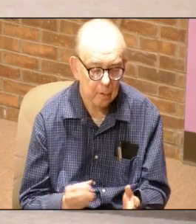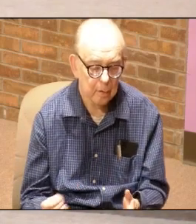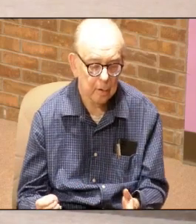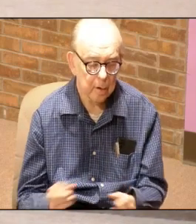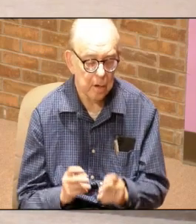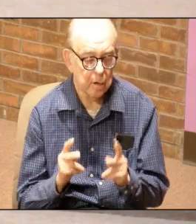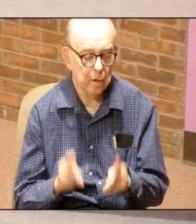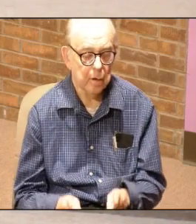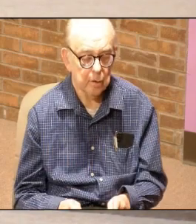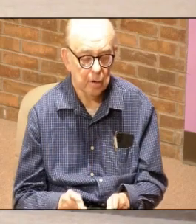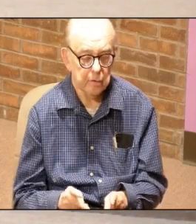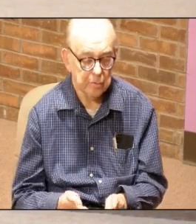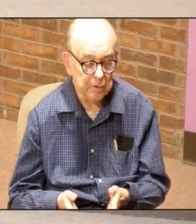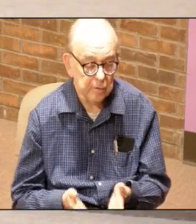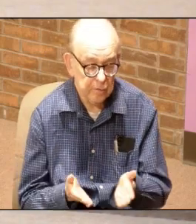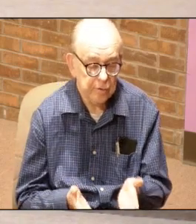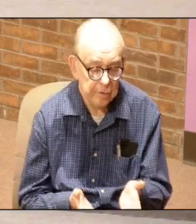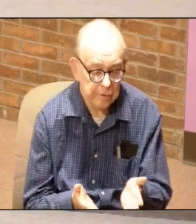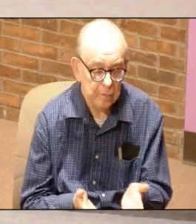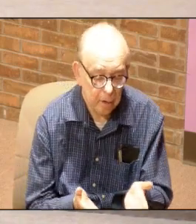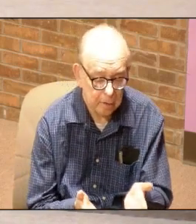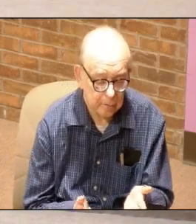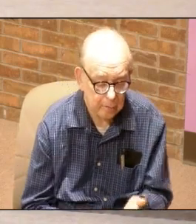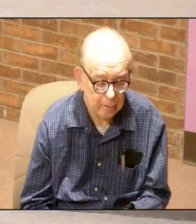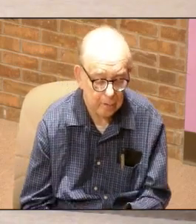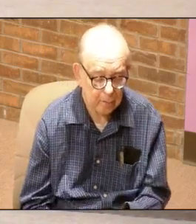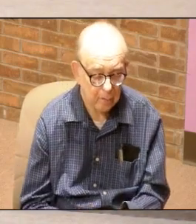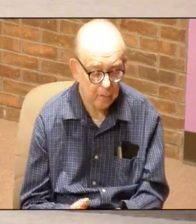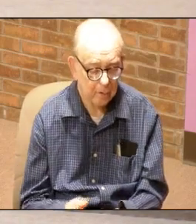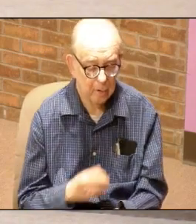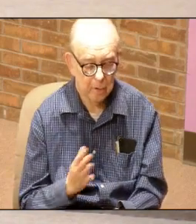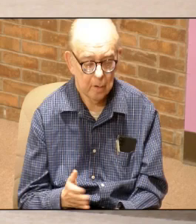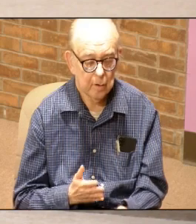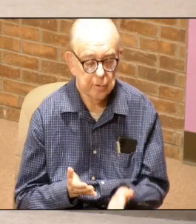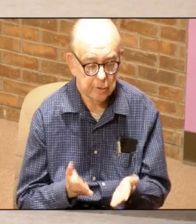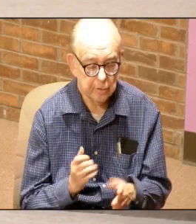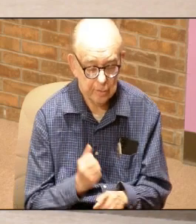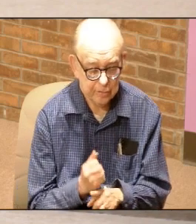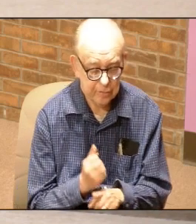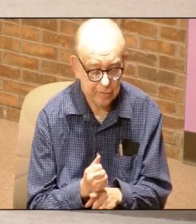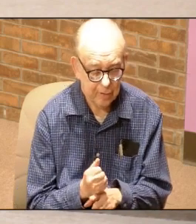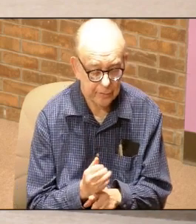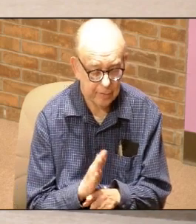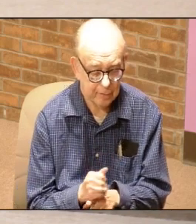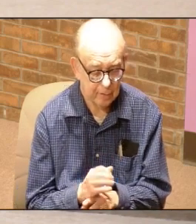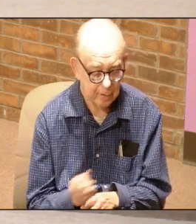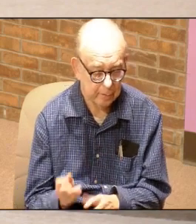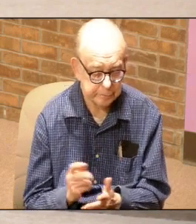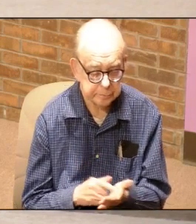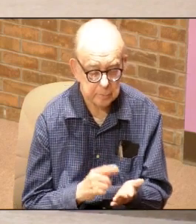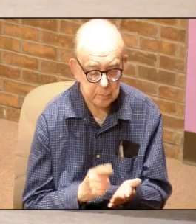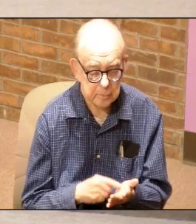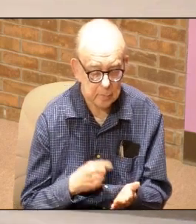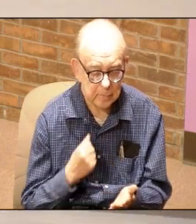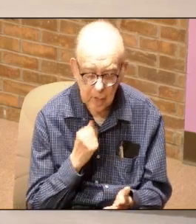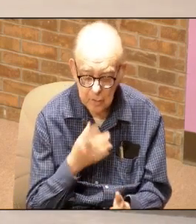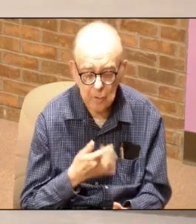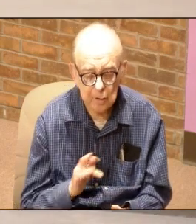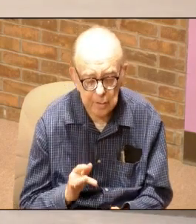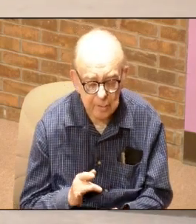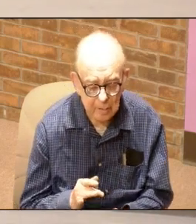and there's nobody there to cheer you on, you're encouraging yourself. And there are sometimes you're